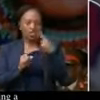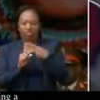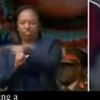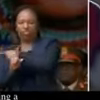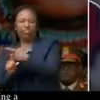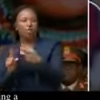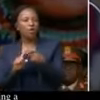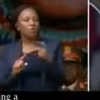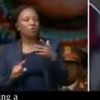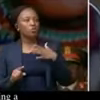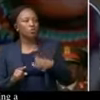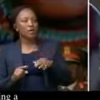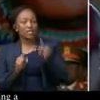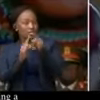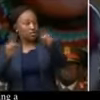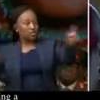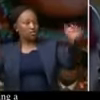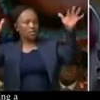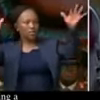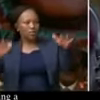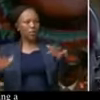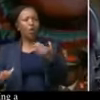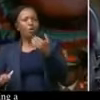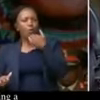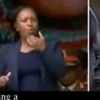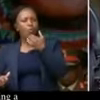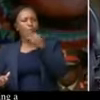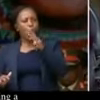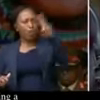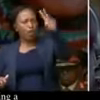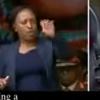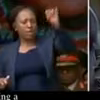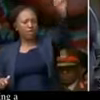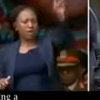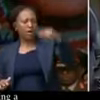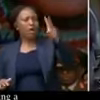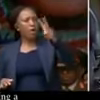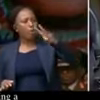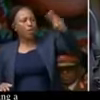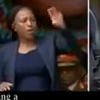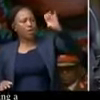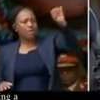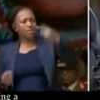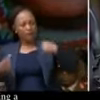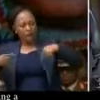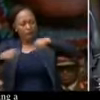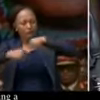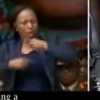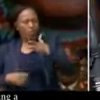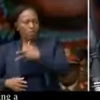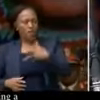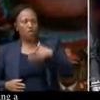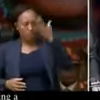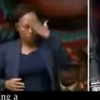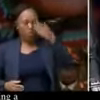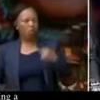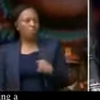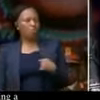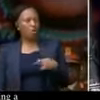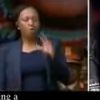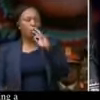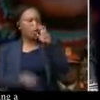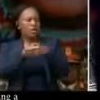need these people to tell us who Winnie Mandela is. Winnie Mandela is our mother. We know her. We